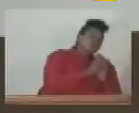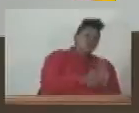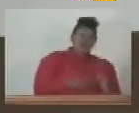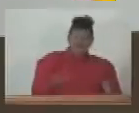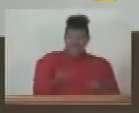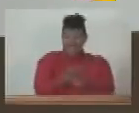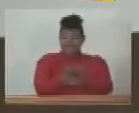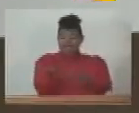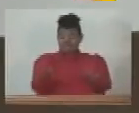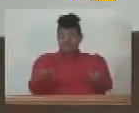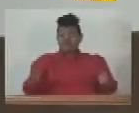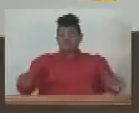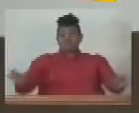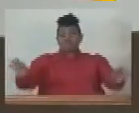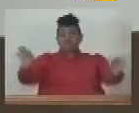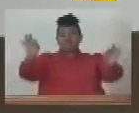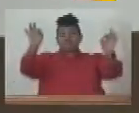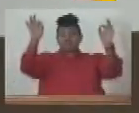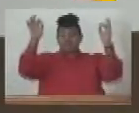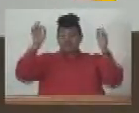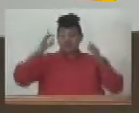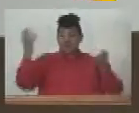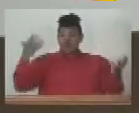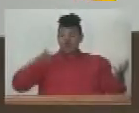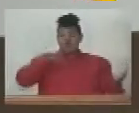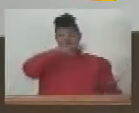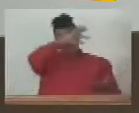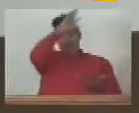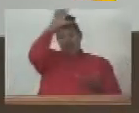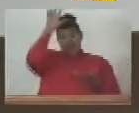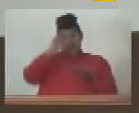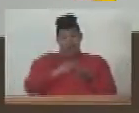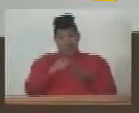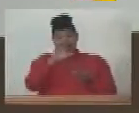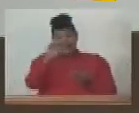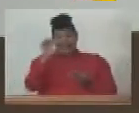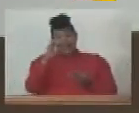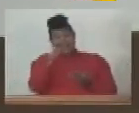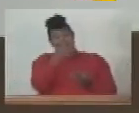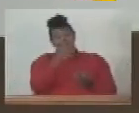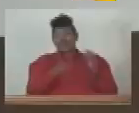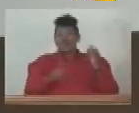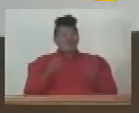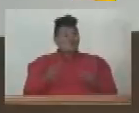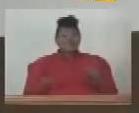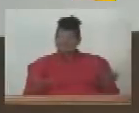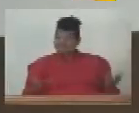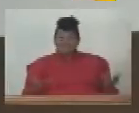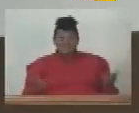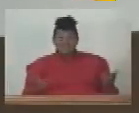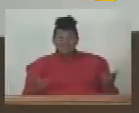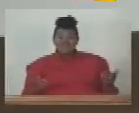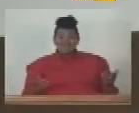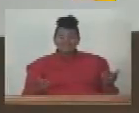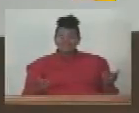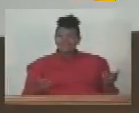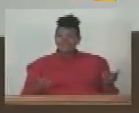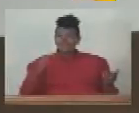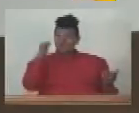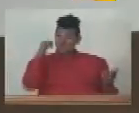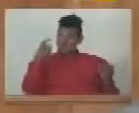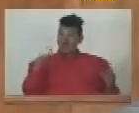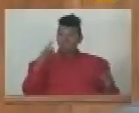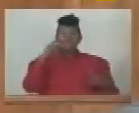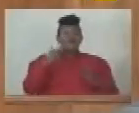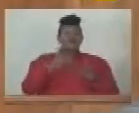facilities, the number of cases we have in the courts will not be tried for the next 5 or 10